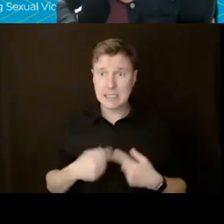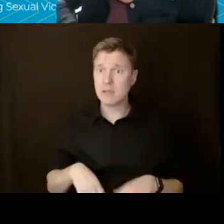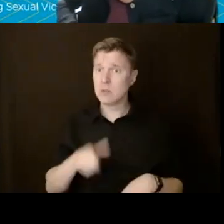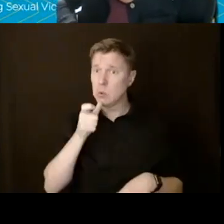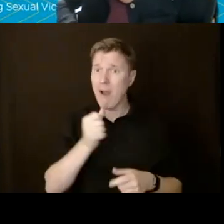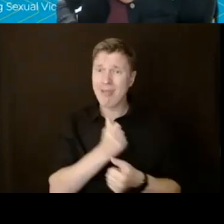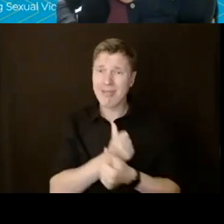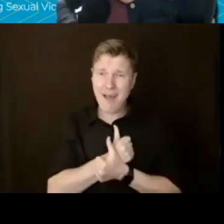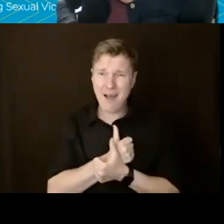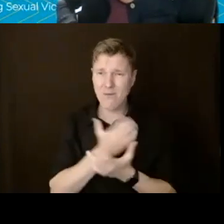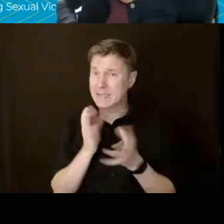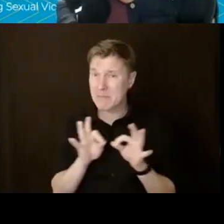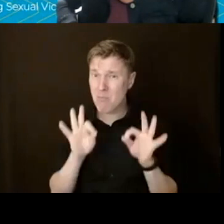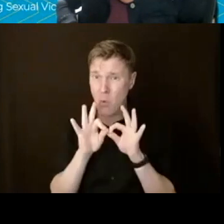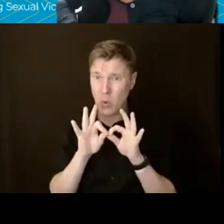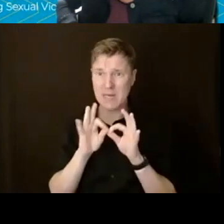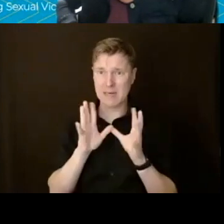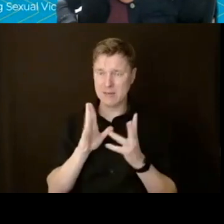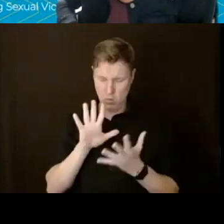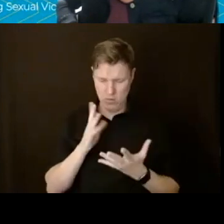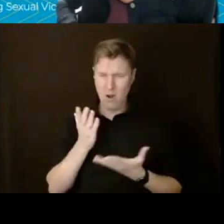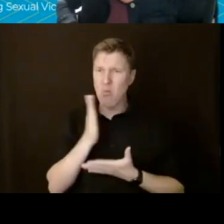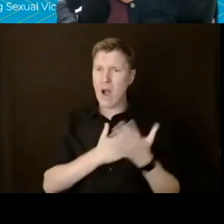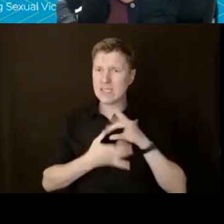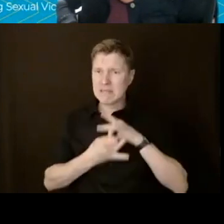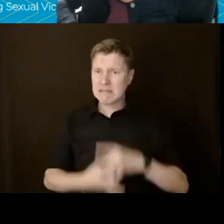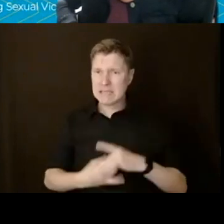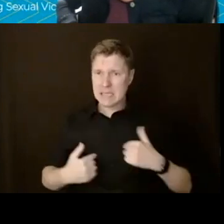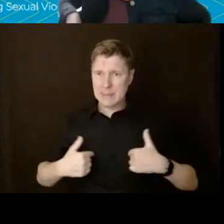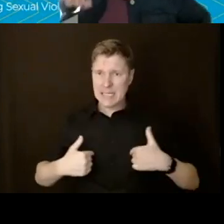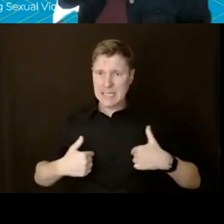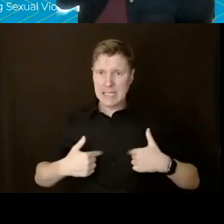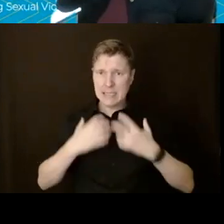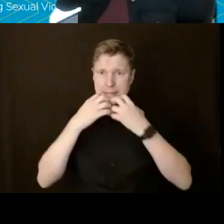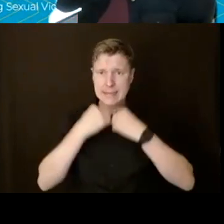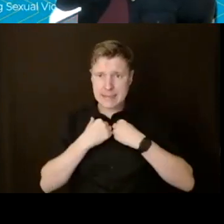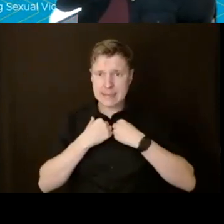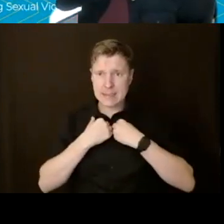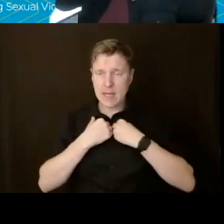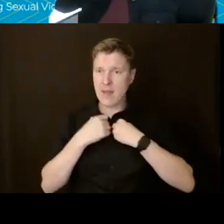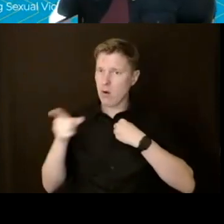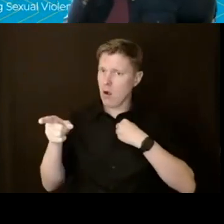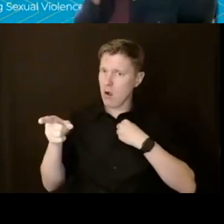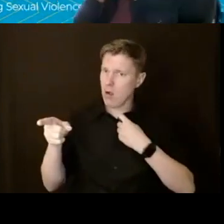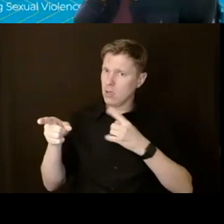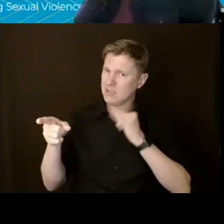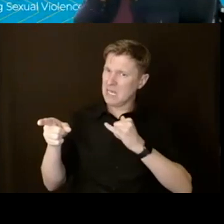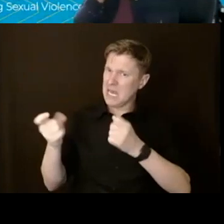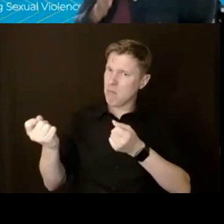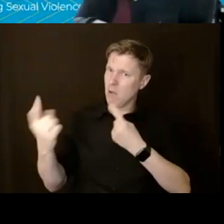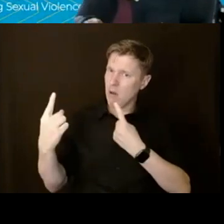important? What is grounded in you that you also know can most certainly connect to other folks across race, region,